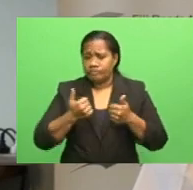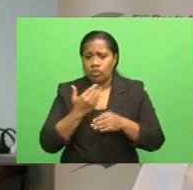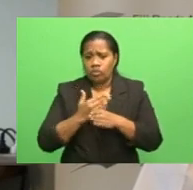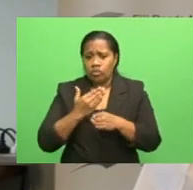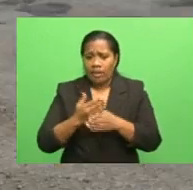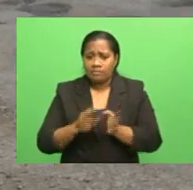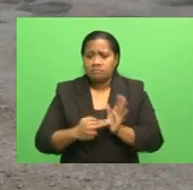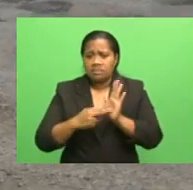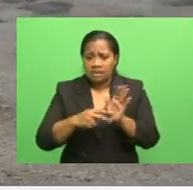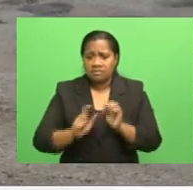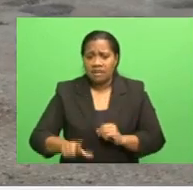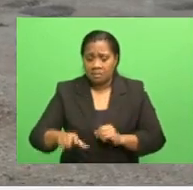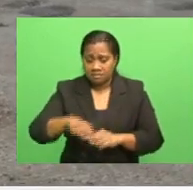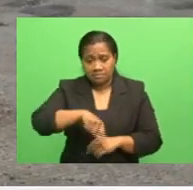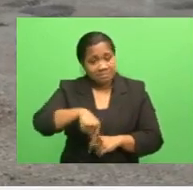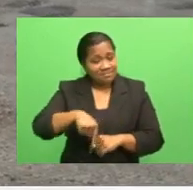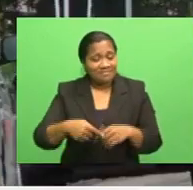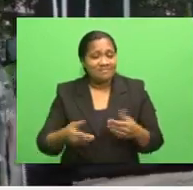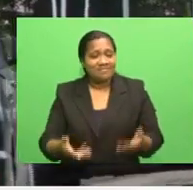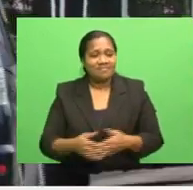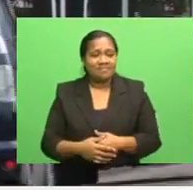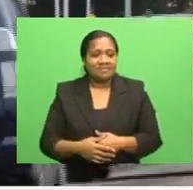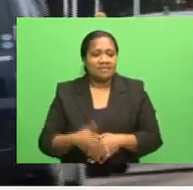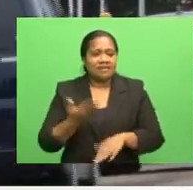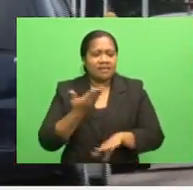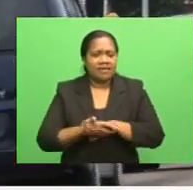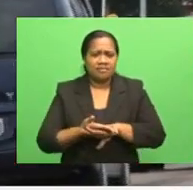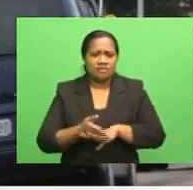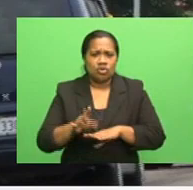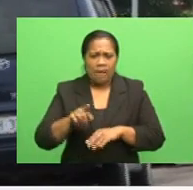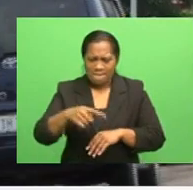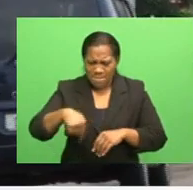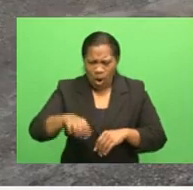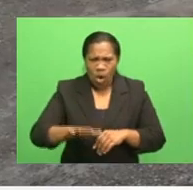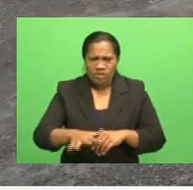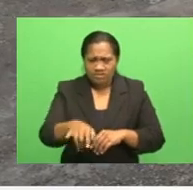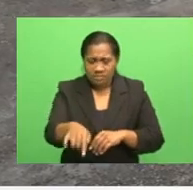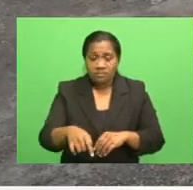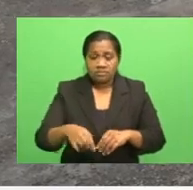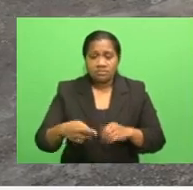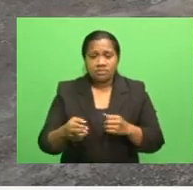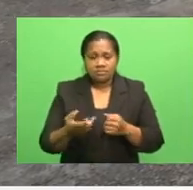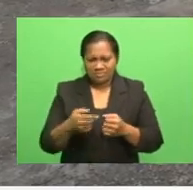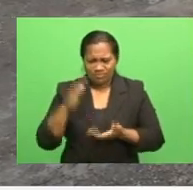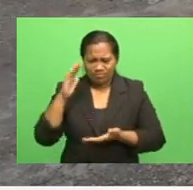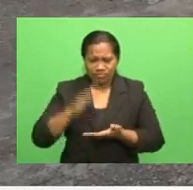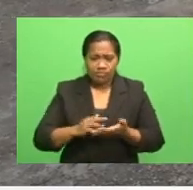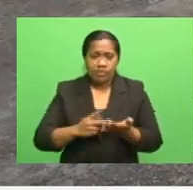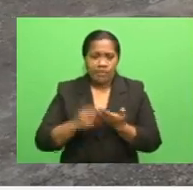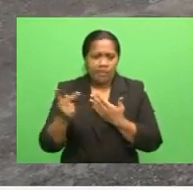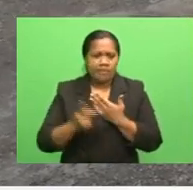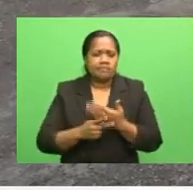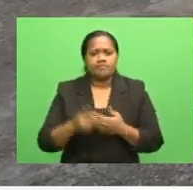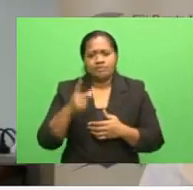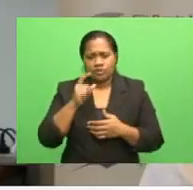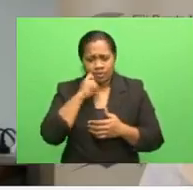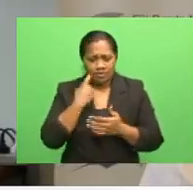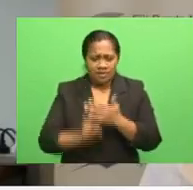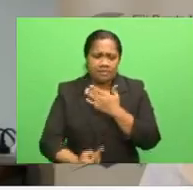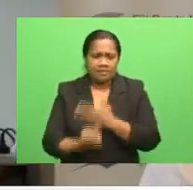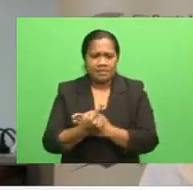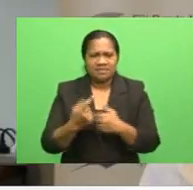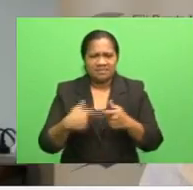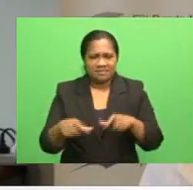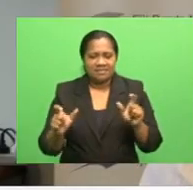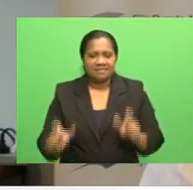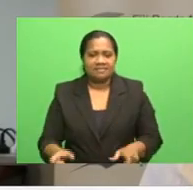well as Suva. More adds, the new pothole reduction program will see rehabilitation work carried out in cities and town centres. There are certain